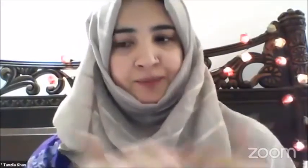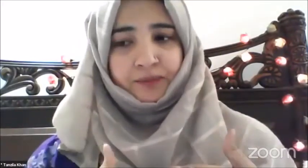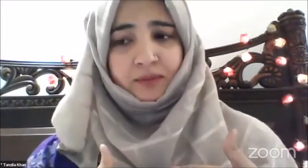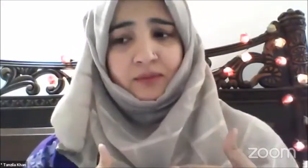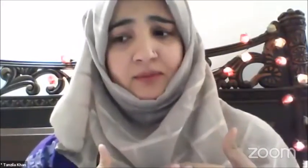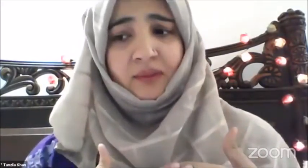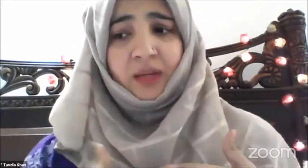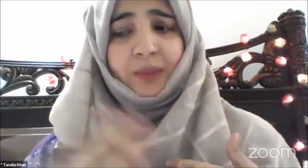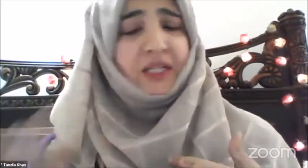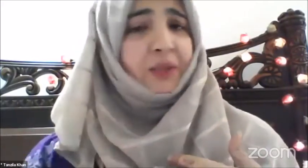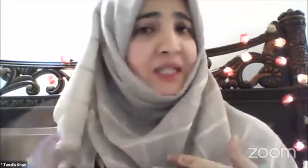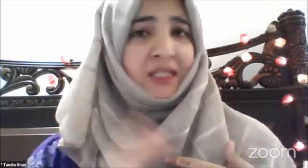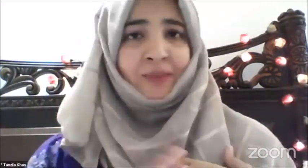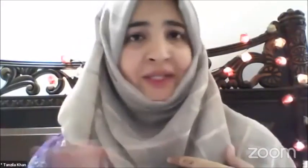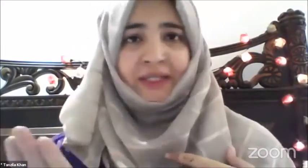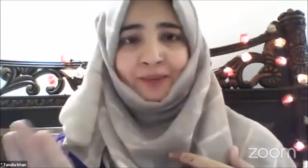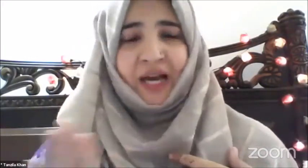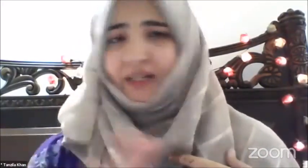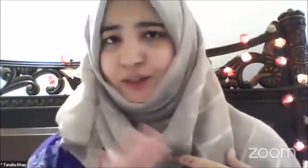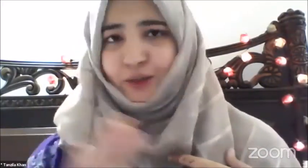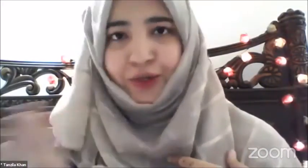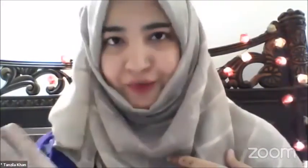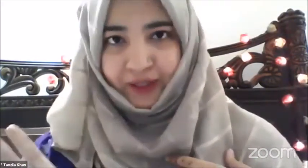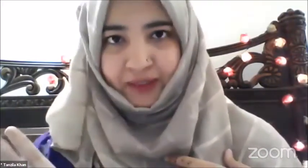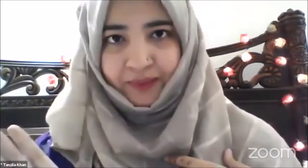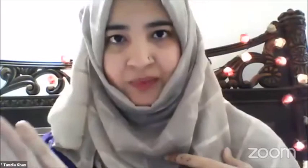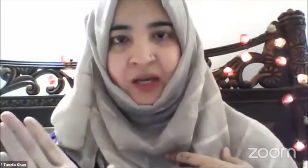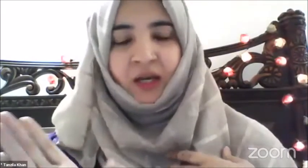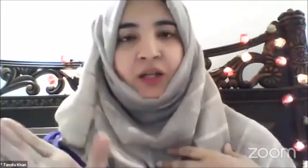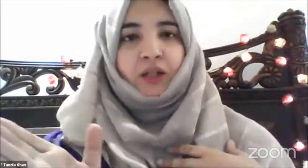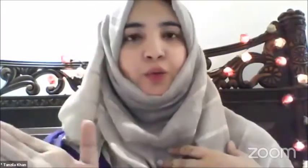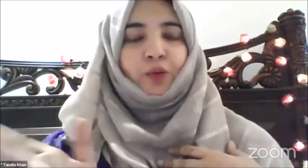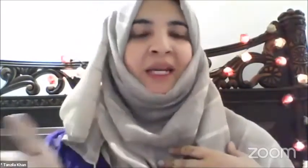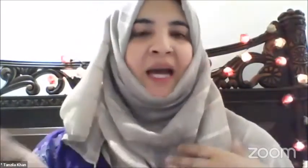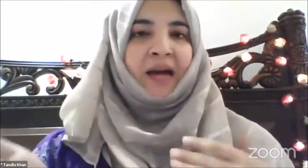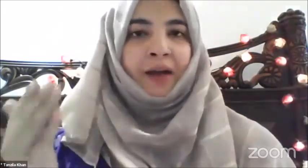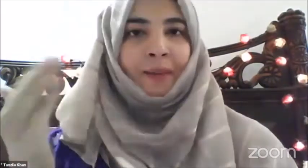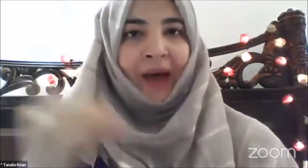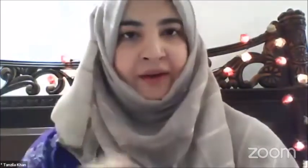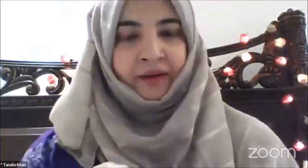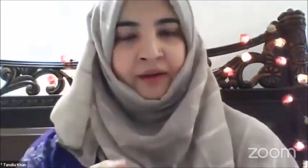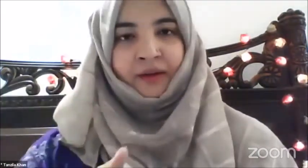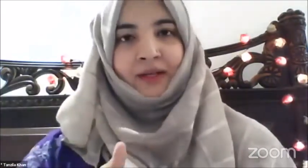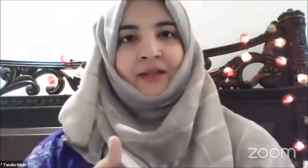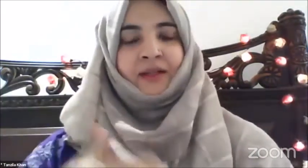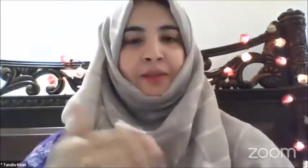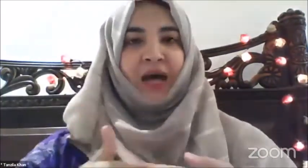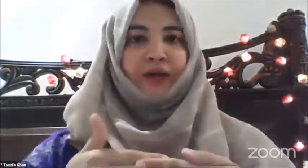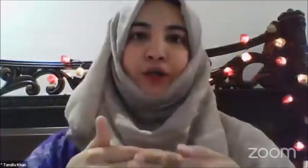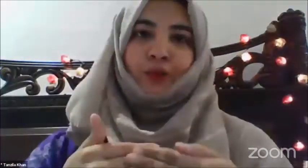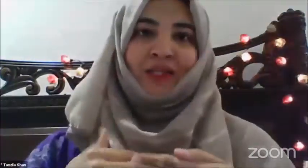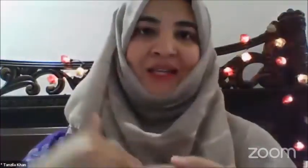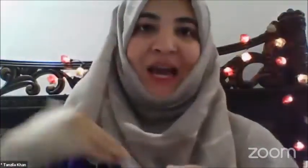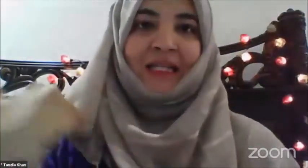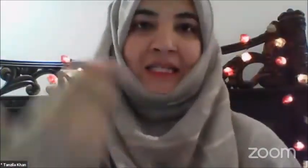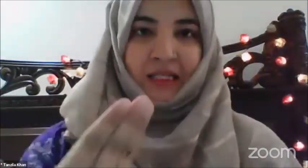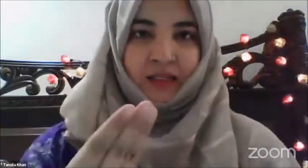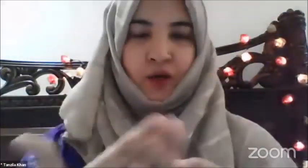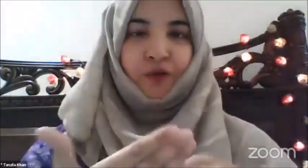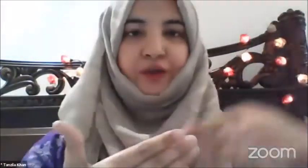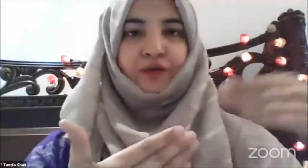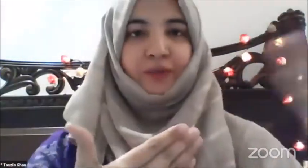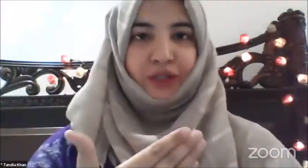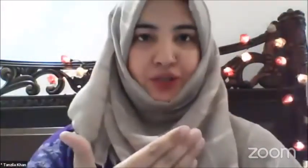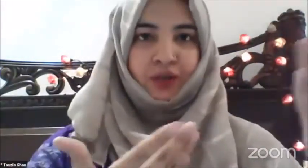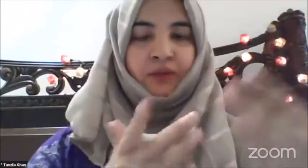SRHR. A person with disabilities plan is no different. The only added barrier is the barrier towards access